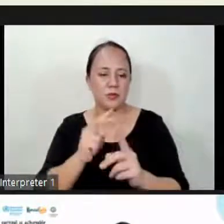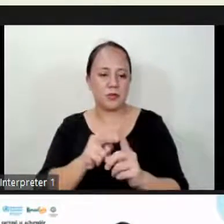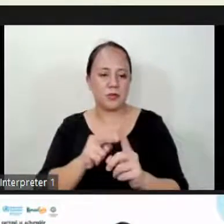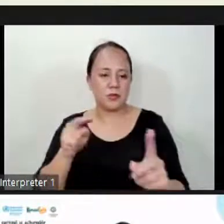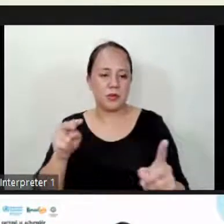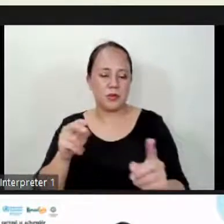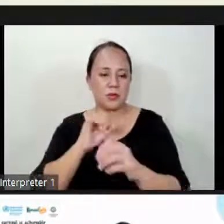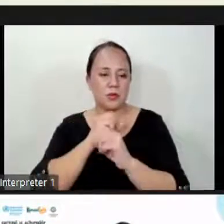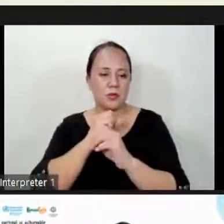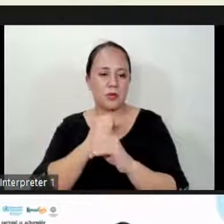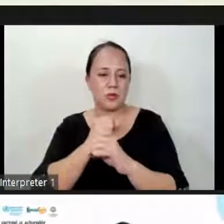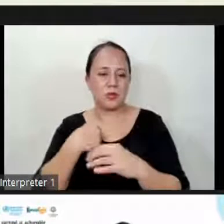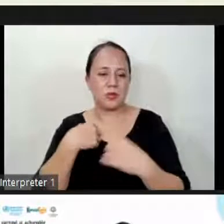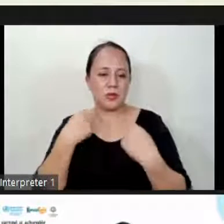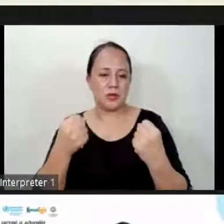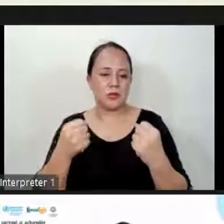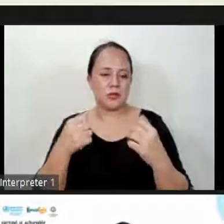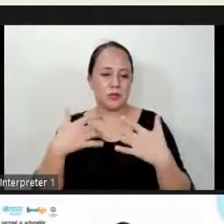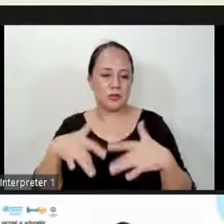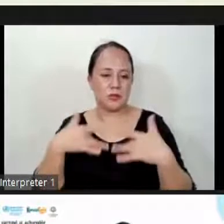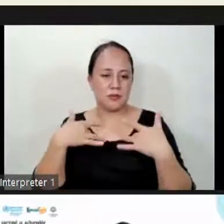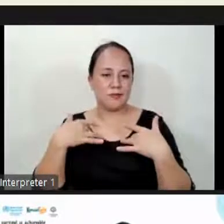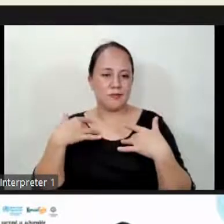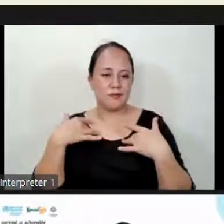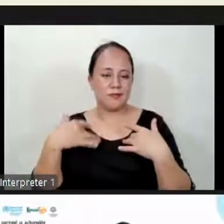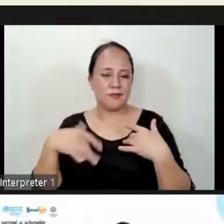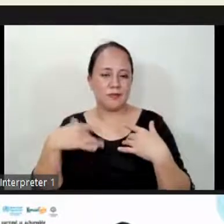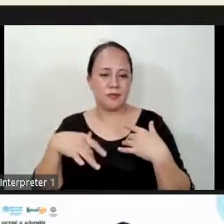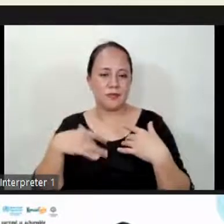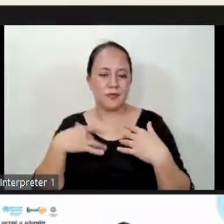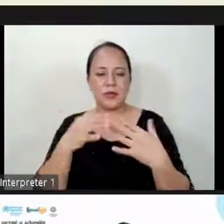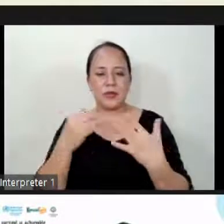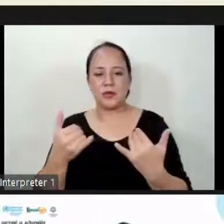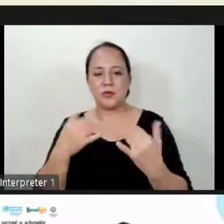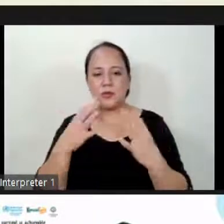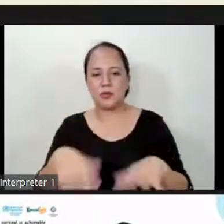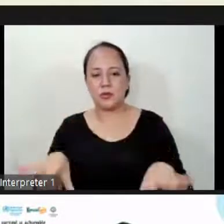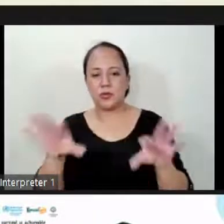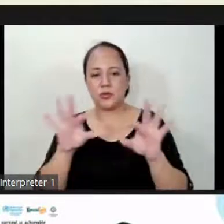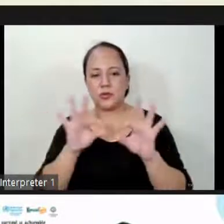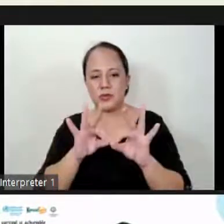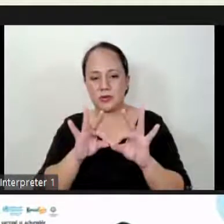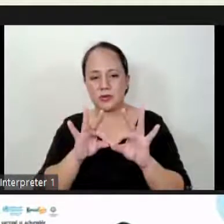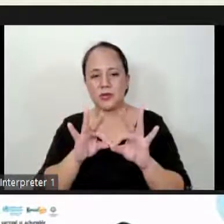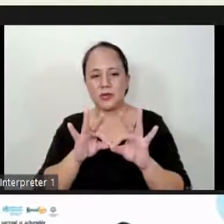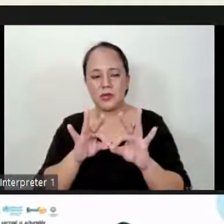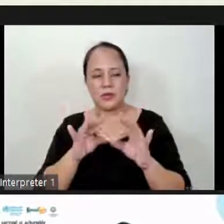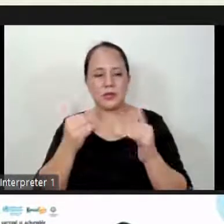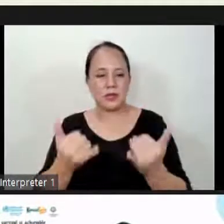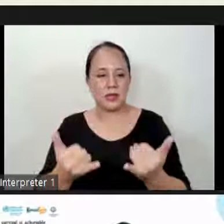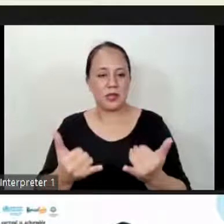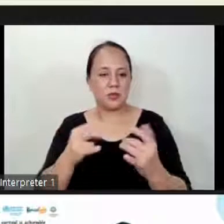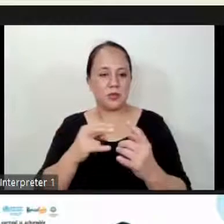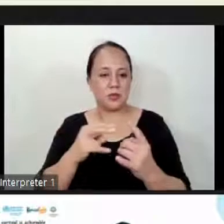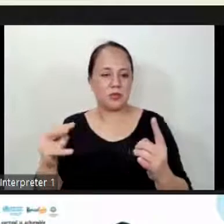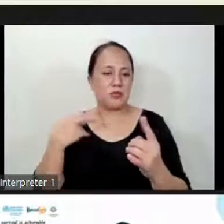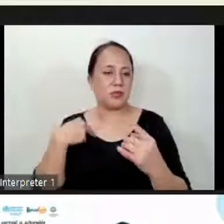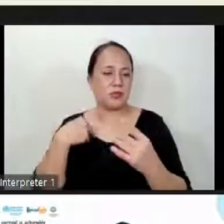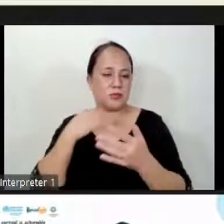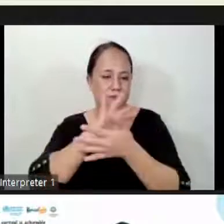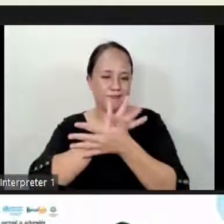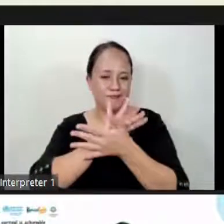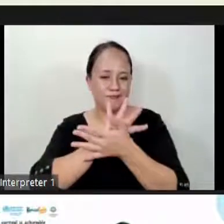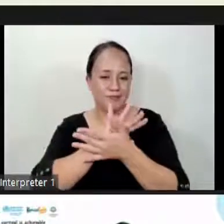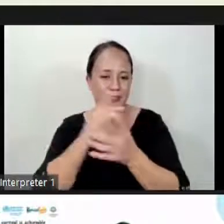to promote healthy lifestyles, especially more important in the current context of the COVID-19